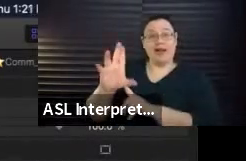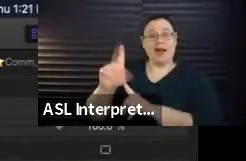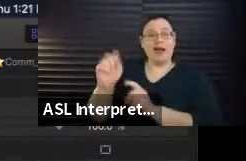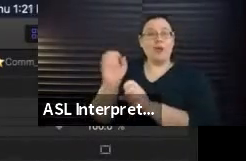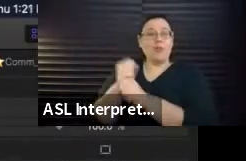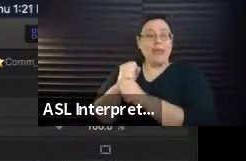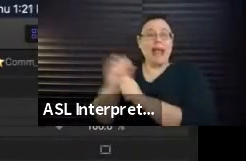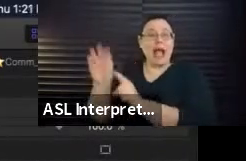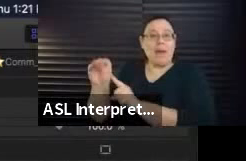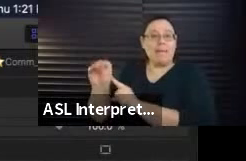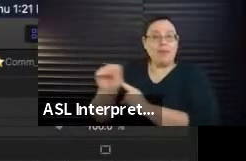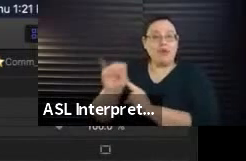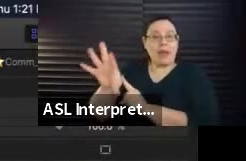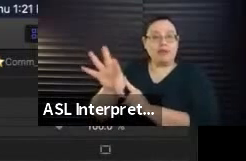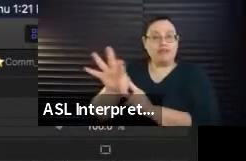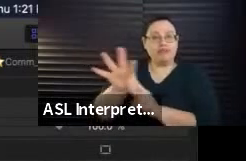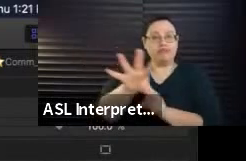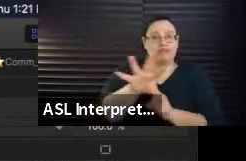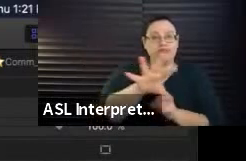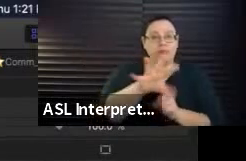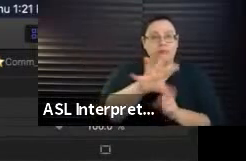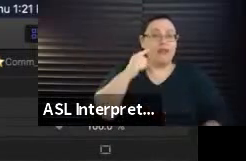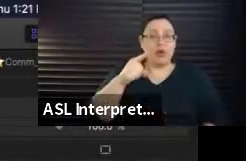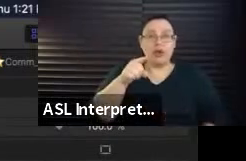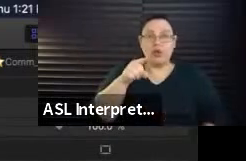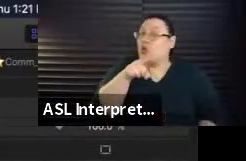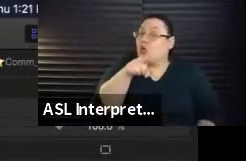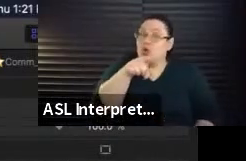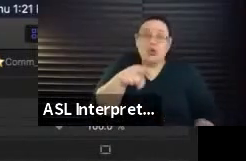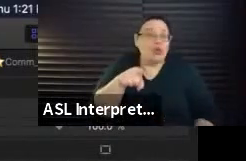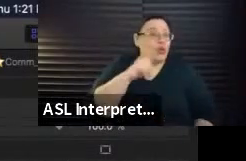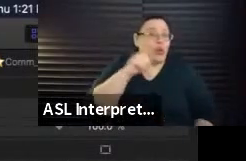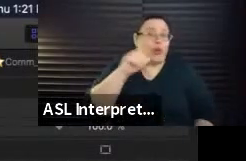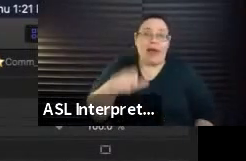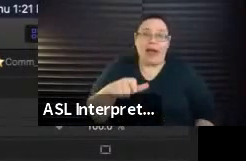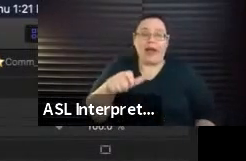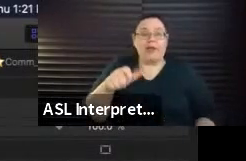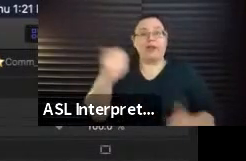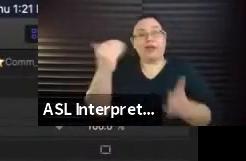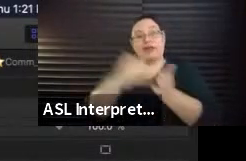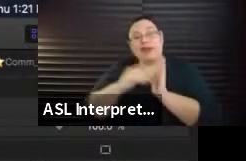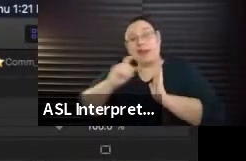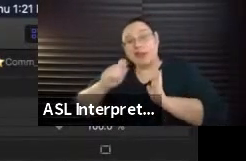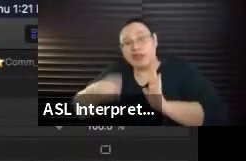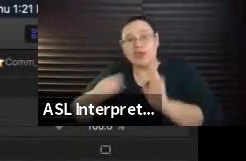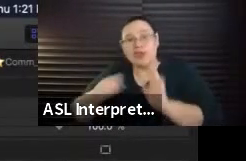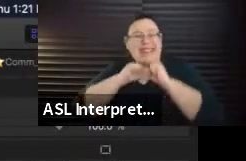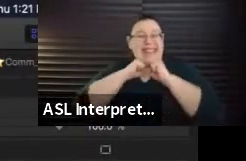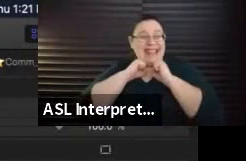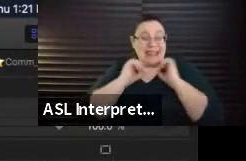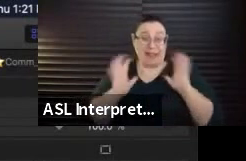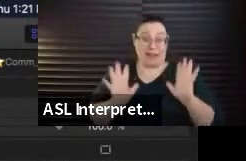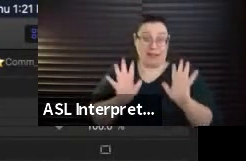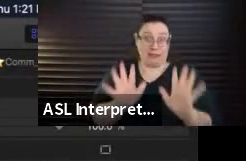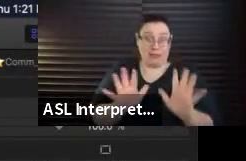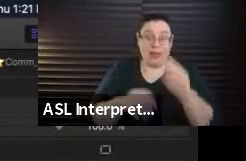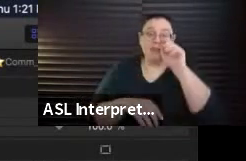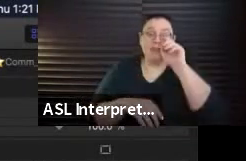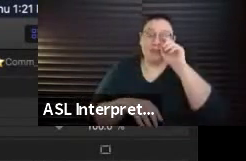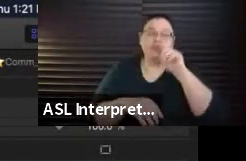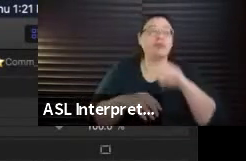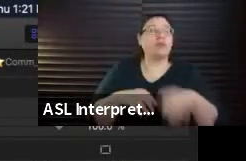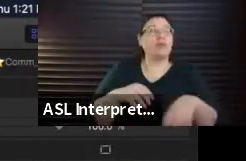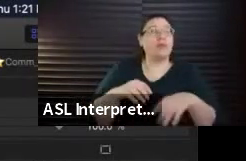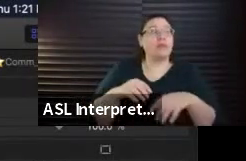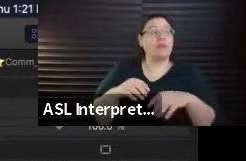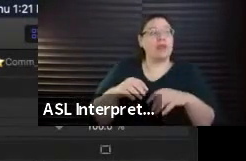on your clip for you without you having to actually reshoot or do any of the camera movements yourself. So the end